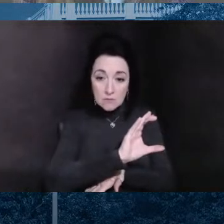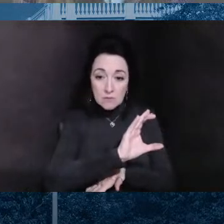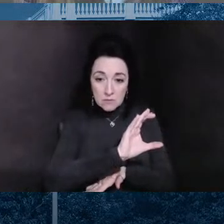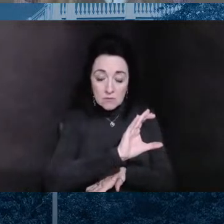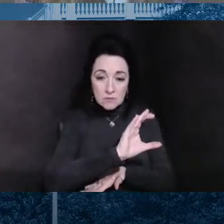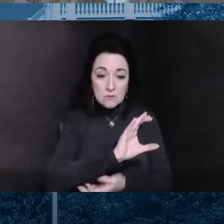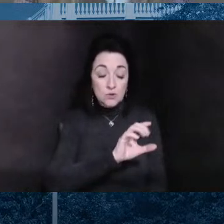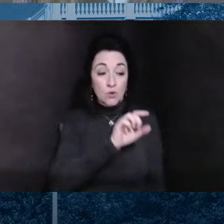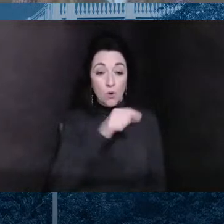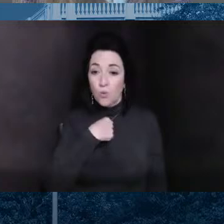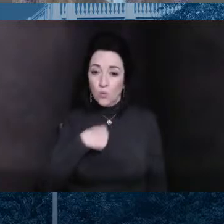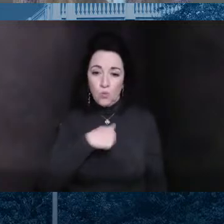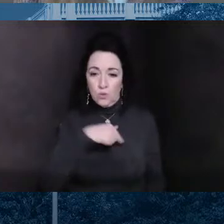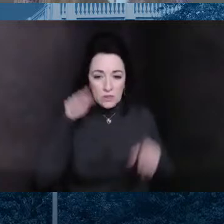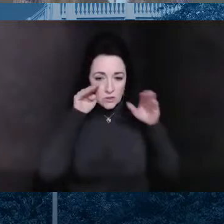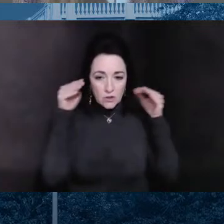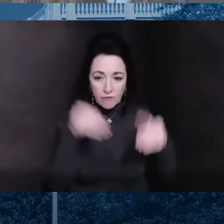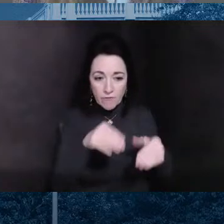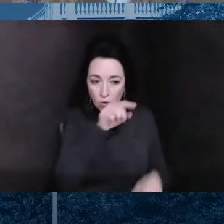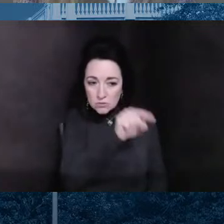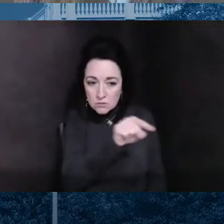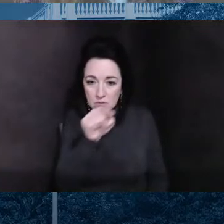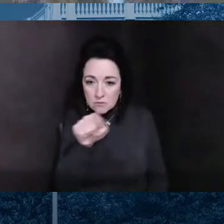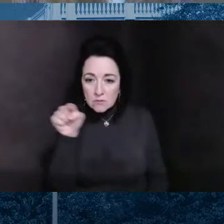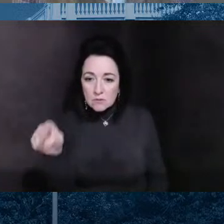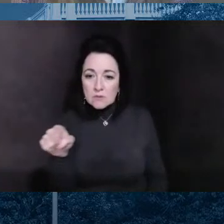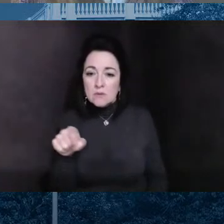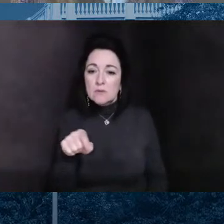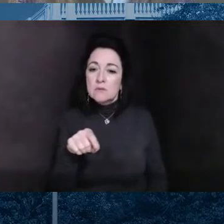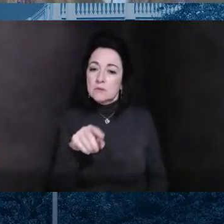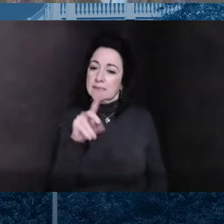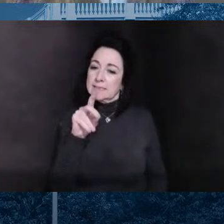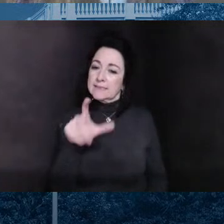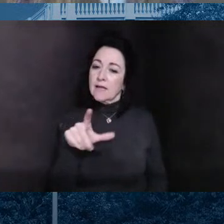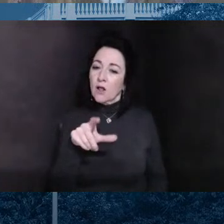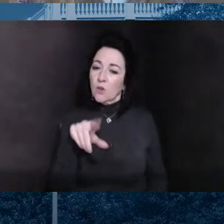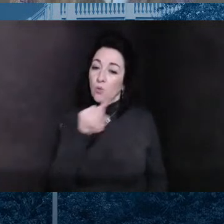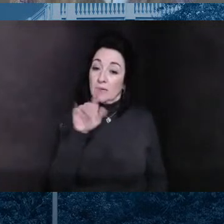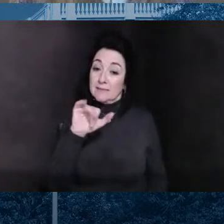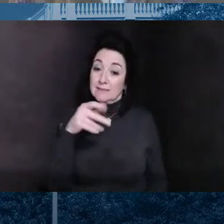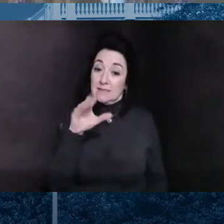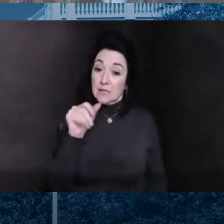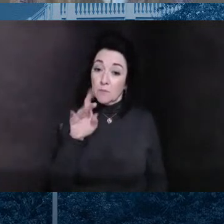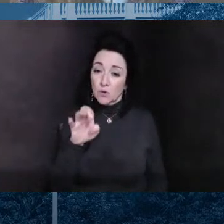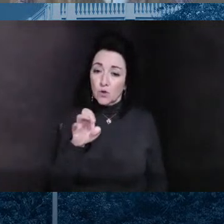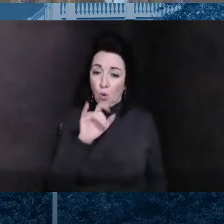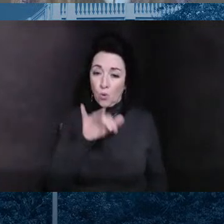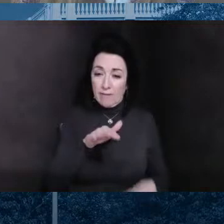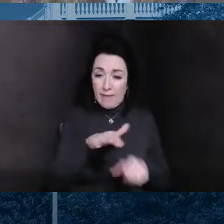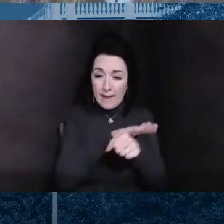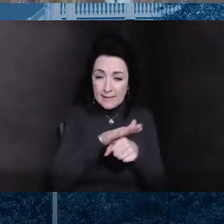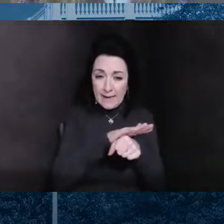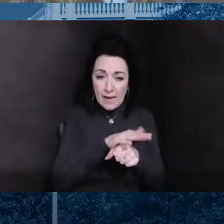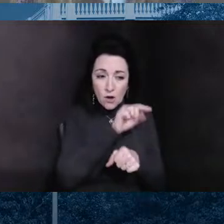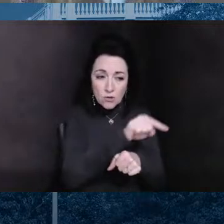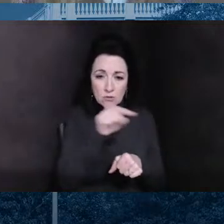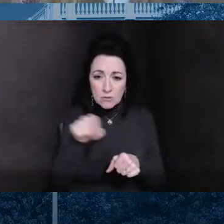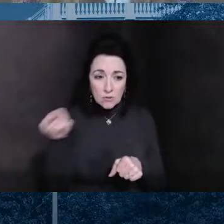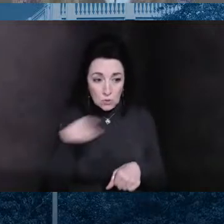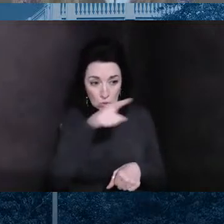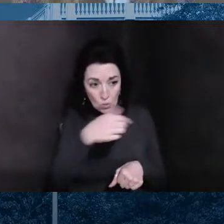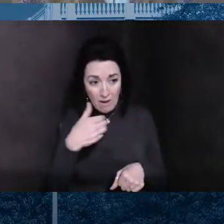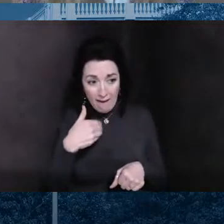those pharmacies that are in Delaware zip codes that have more vulnerable